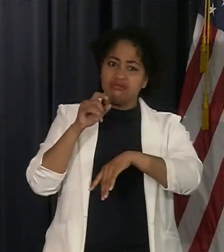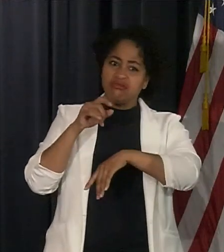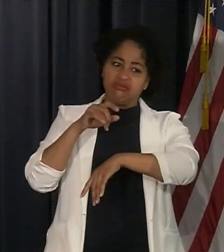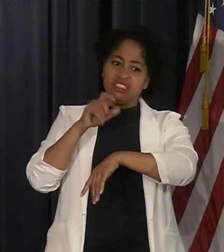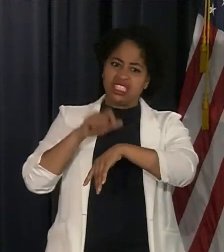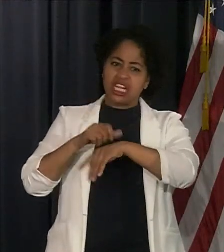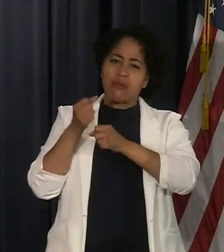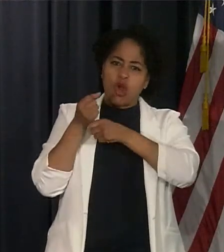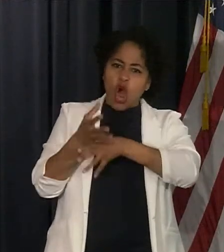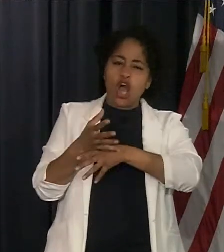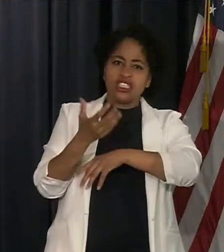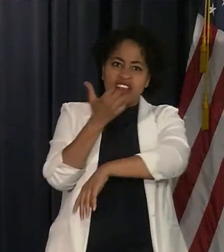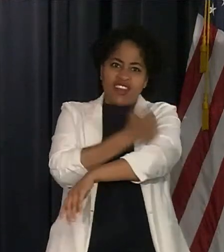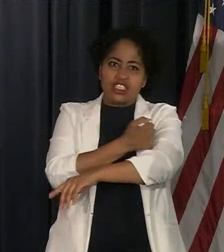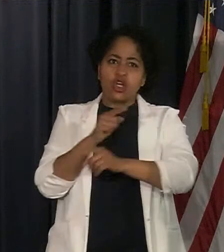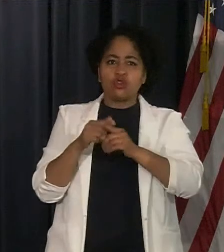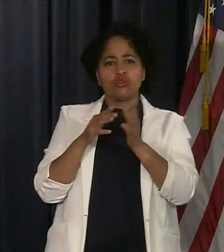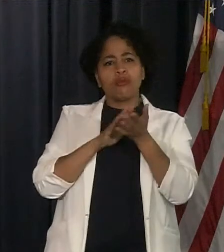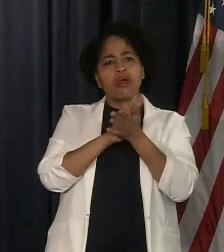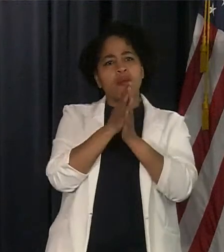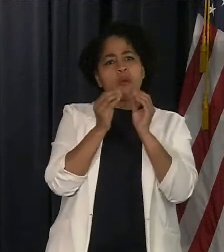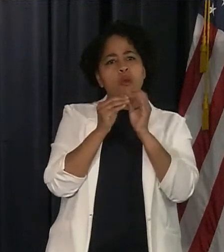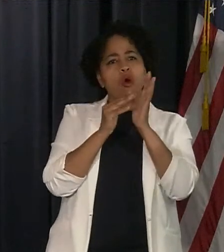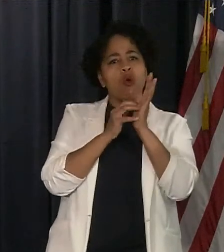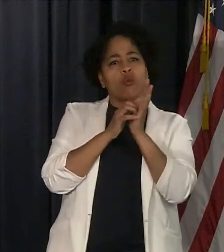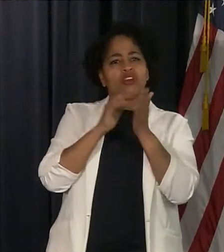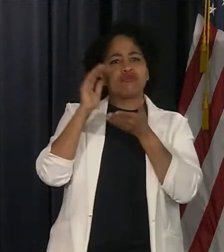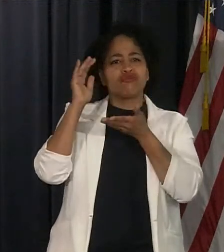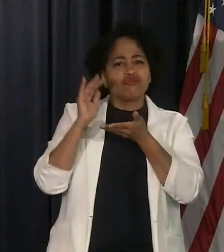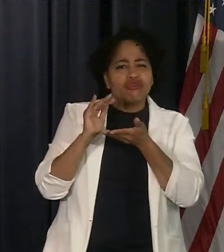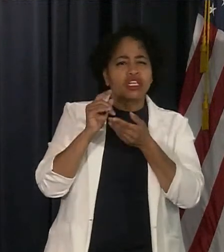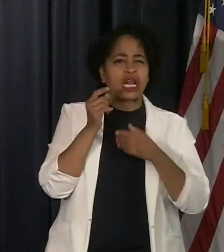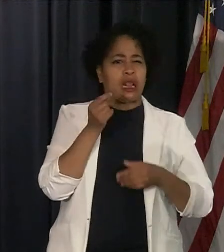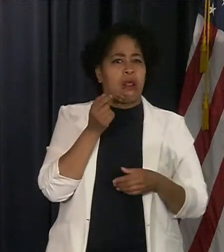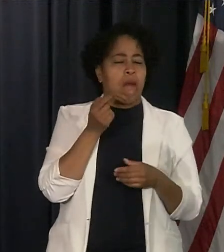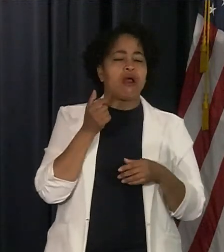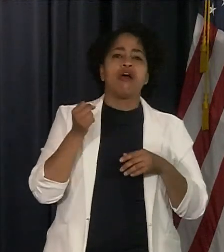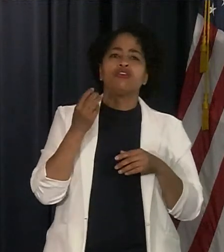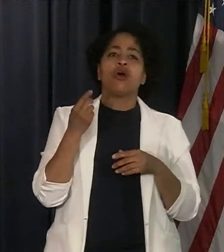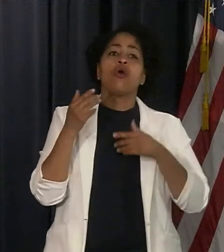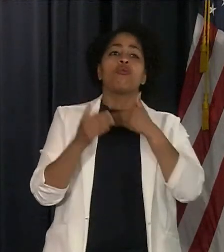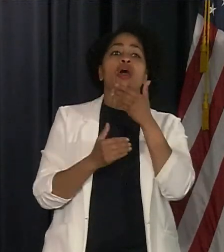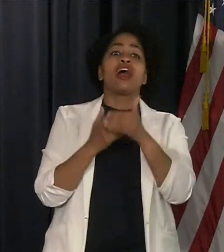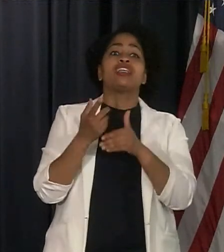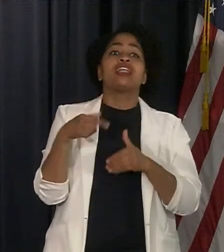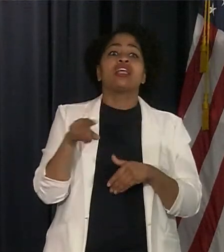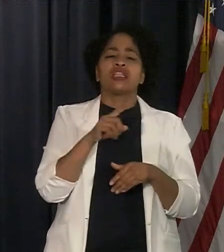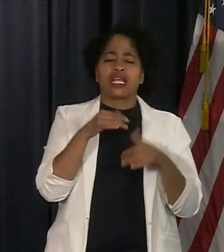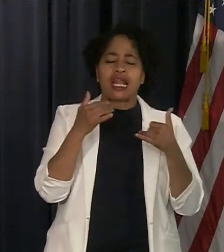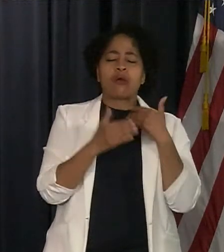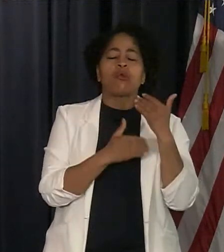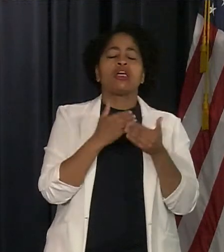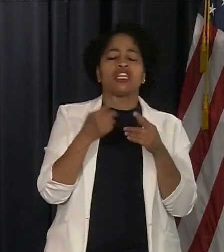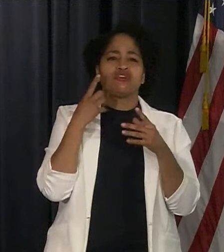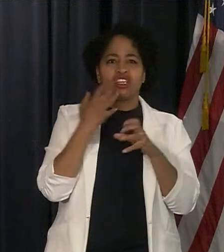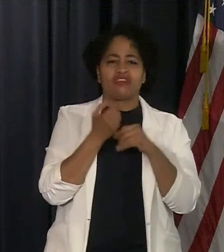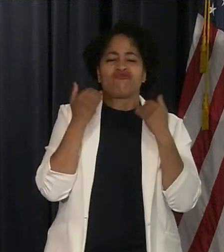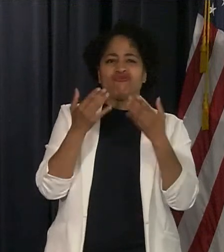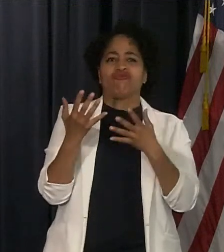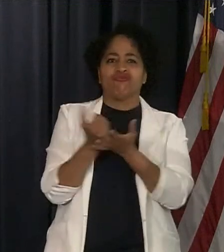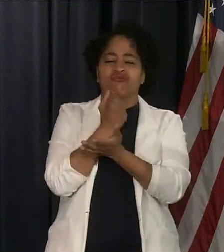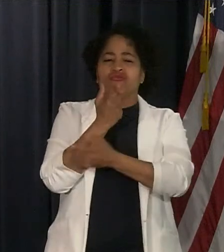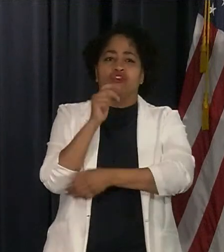and are also either supplementing with a 3rd shot or in the process of doing that. But I am very happy to